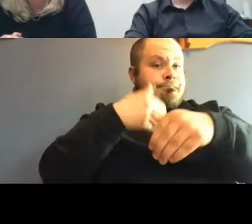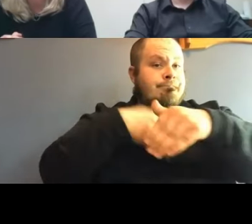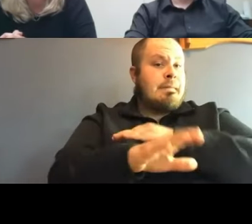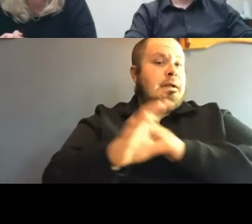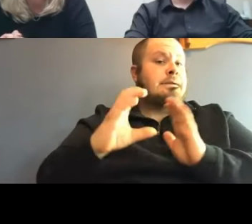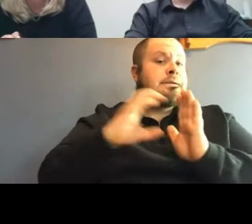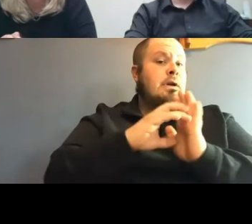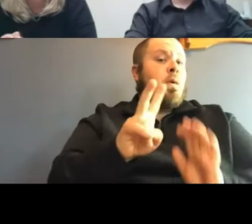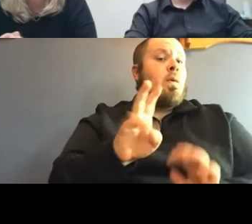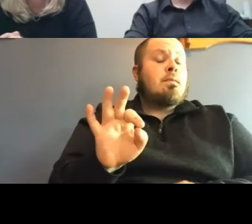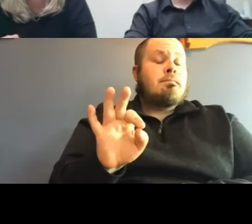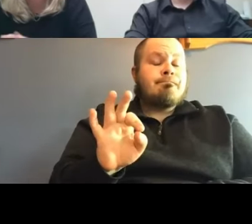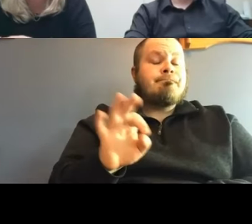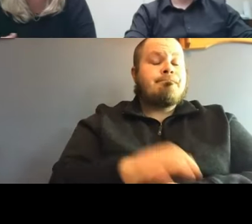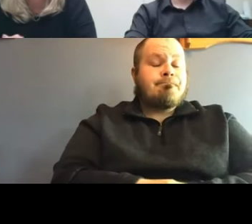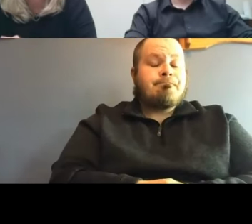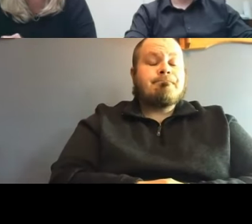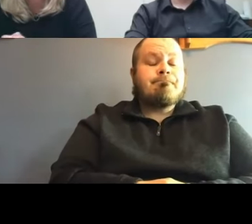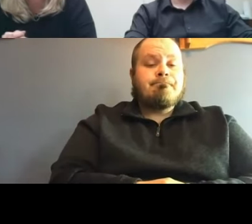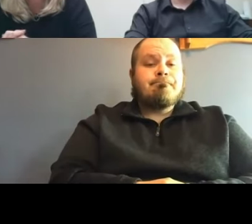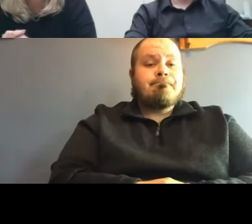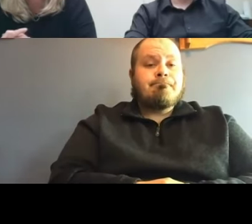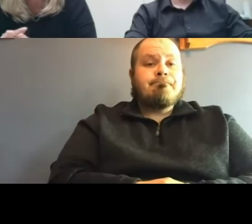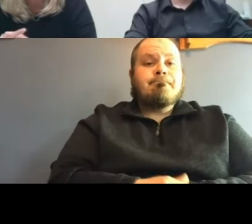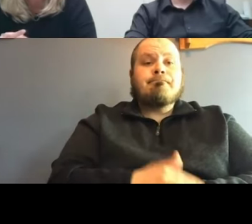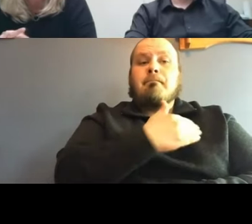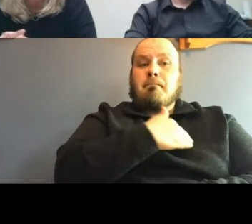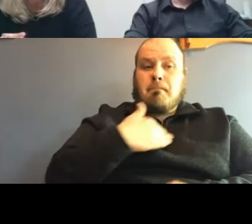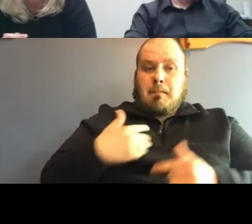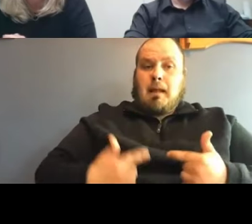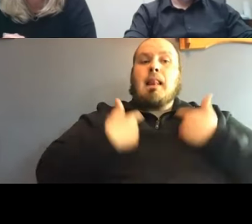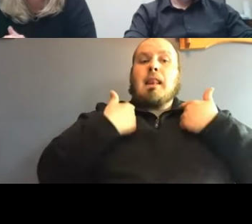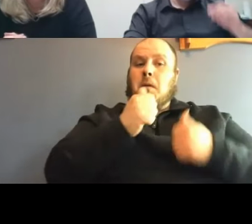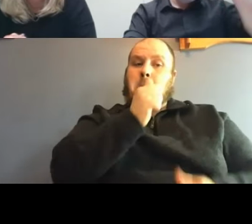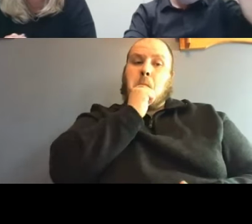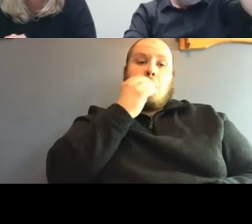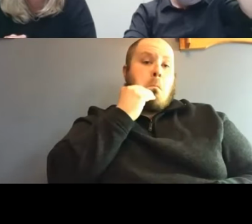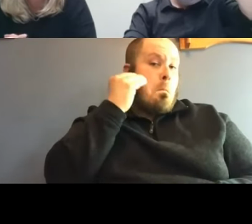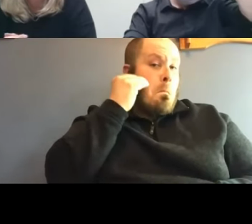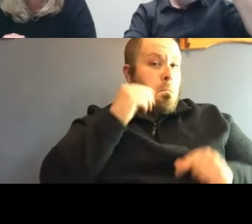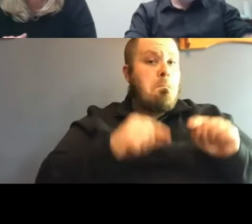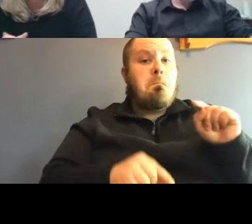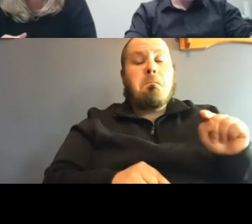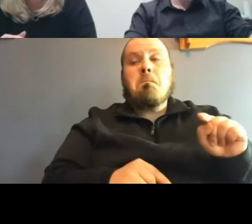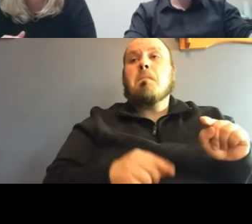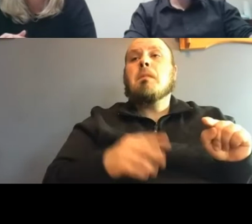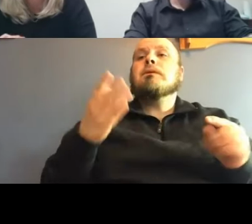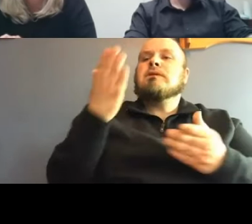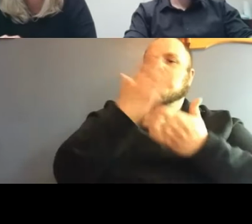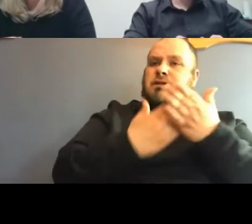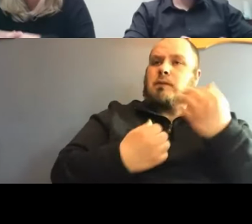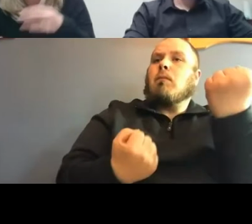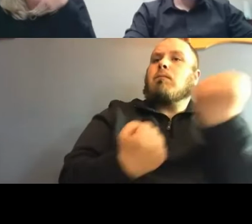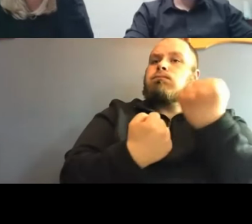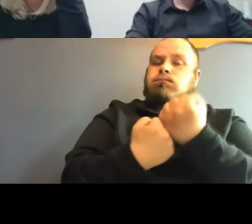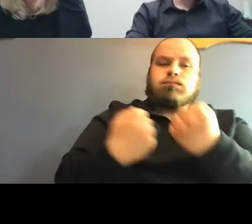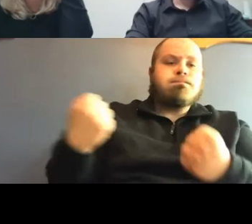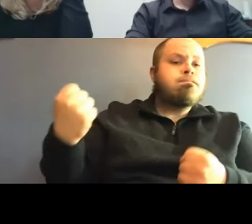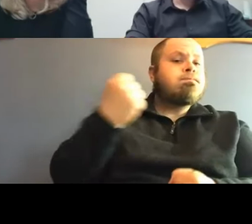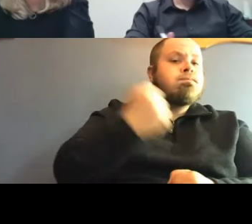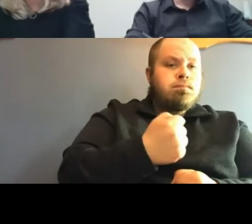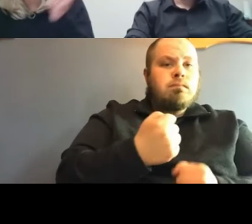29. The member lives in the home, and some of the supports are adaptive